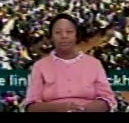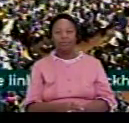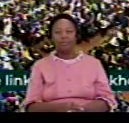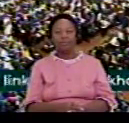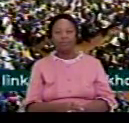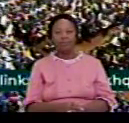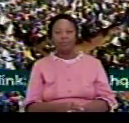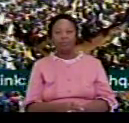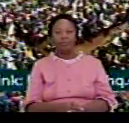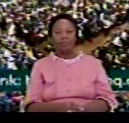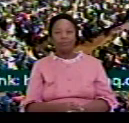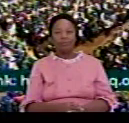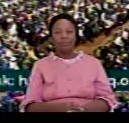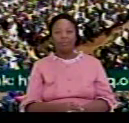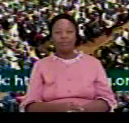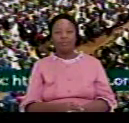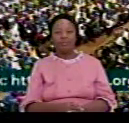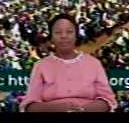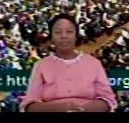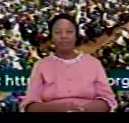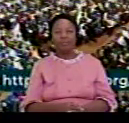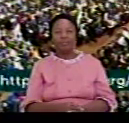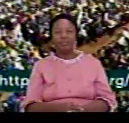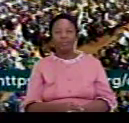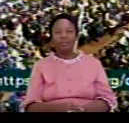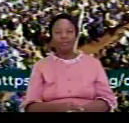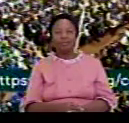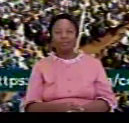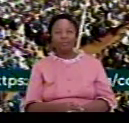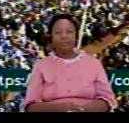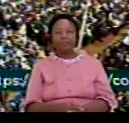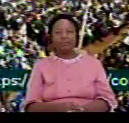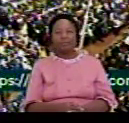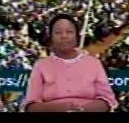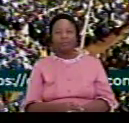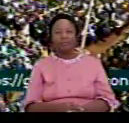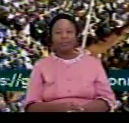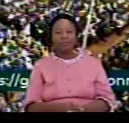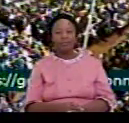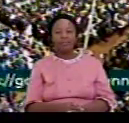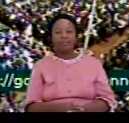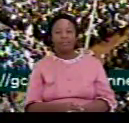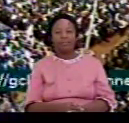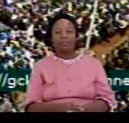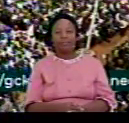Gloire à Dieu. Vous êtes les bienvenus dans le royaume de Dieu.